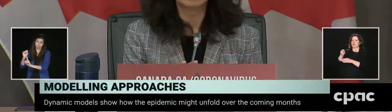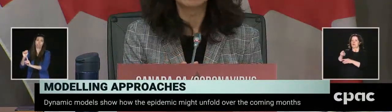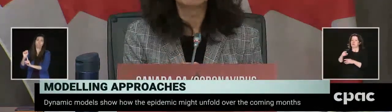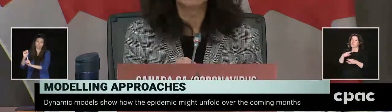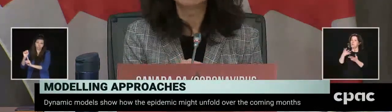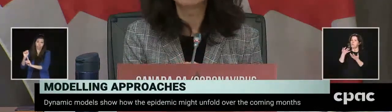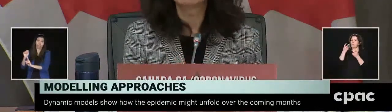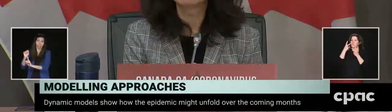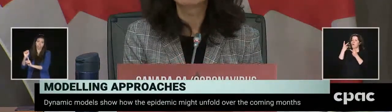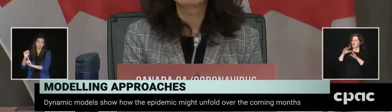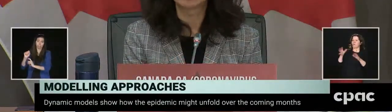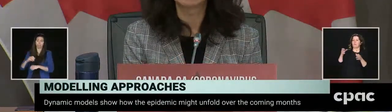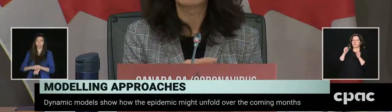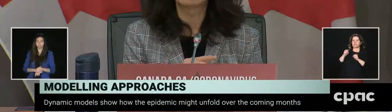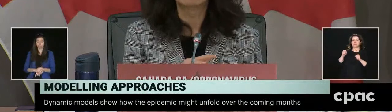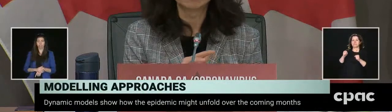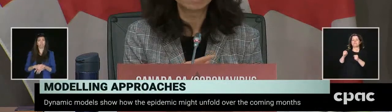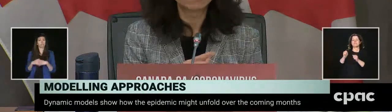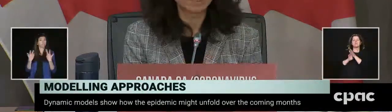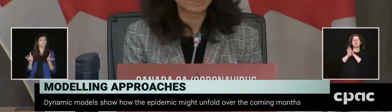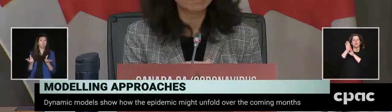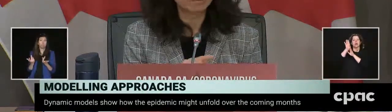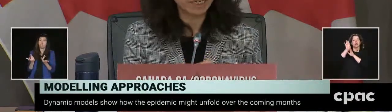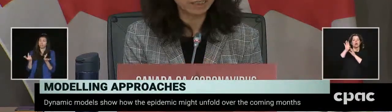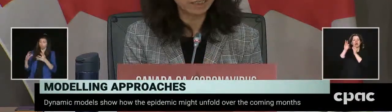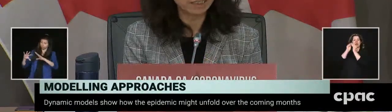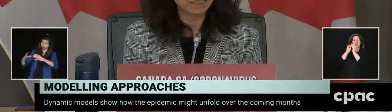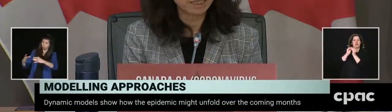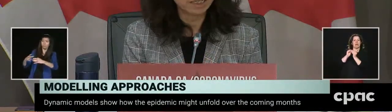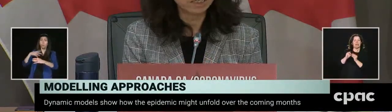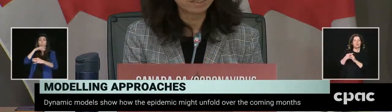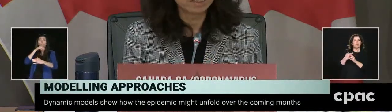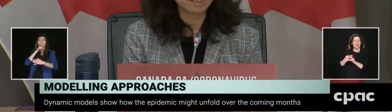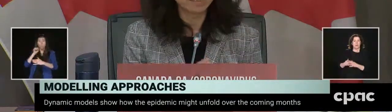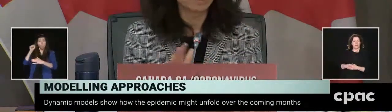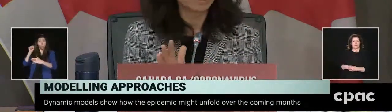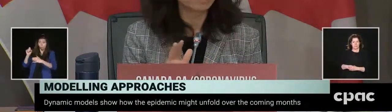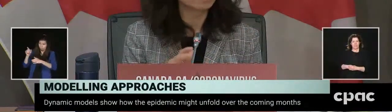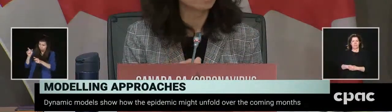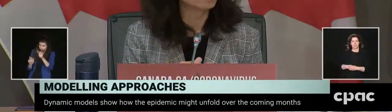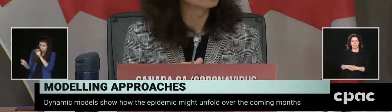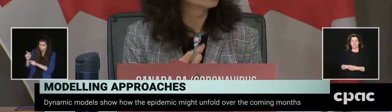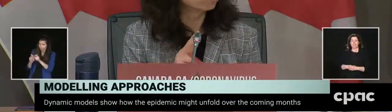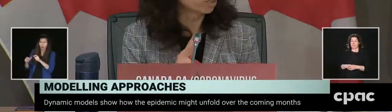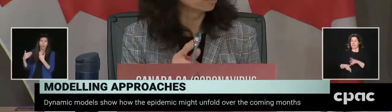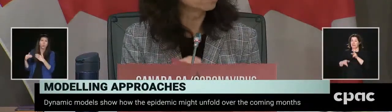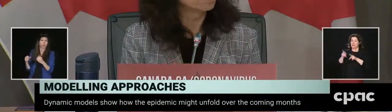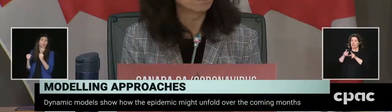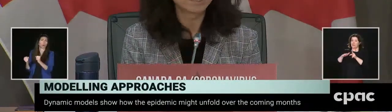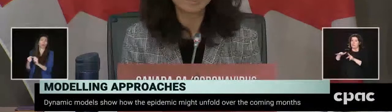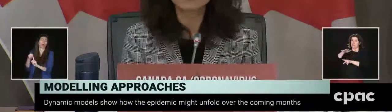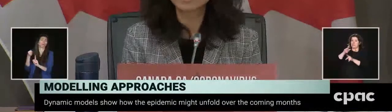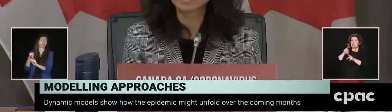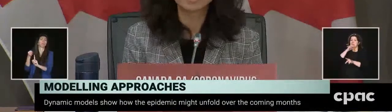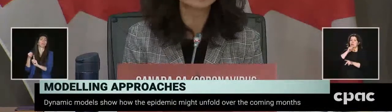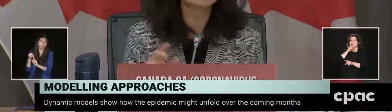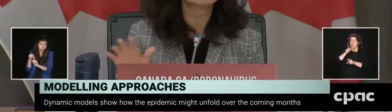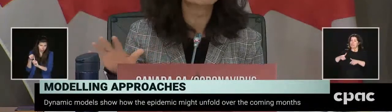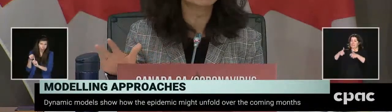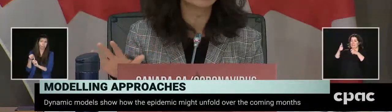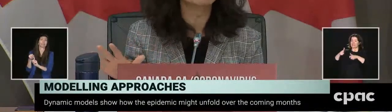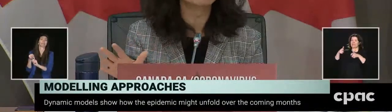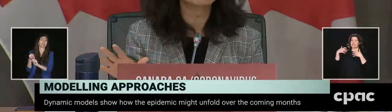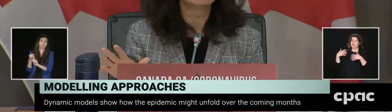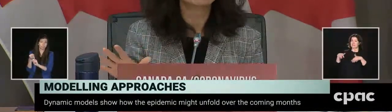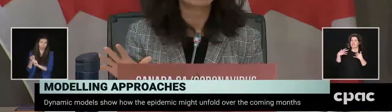that population being quite severely impacted, you're seeing a current case